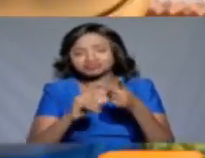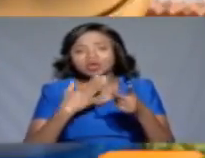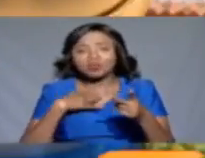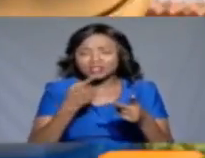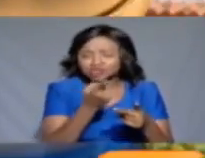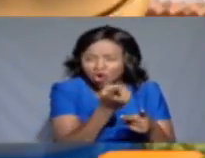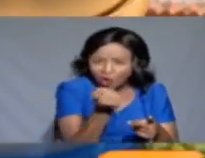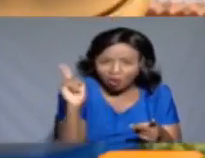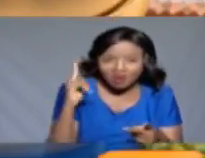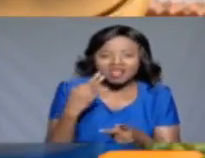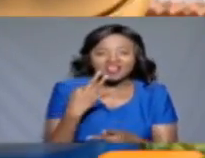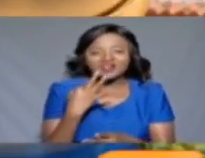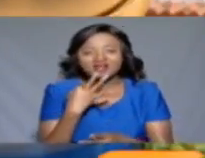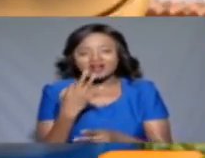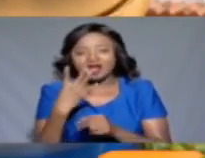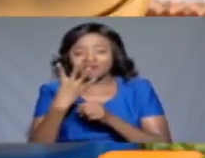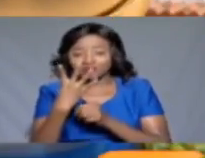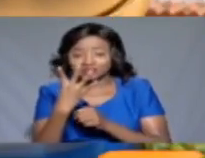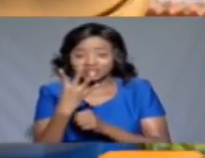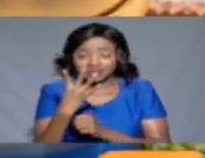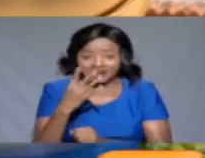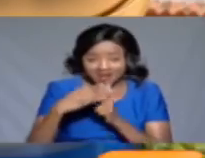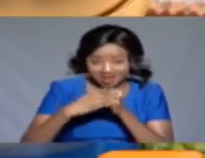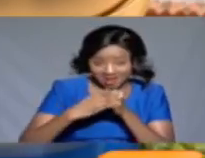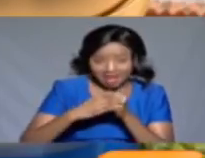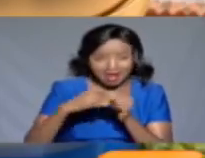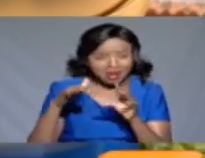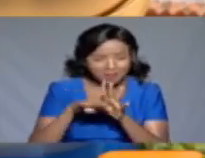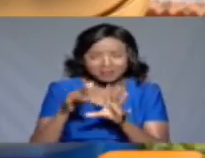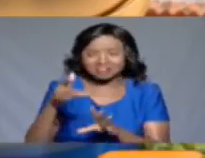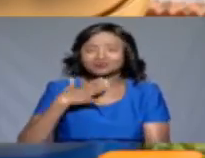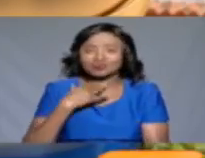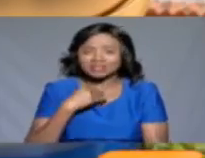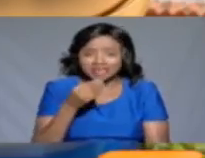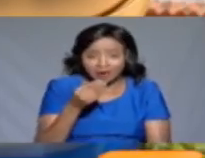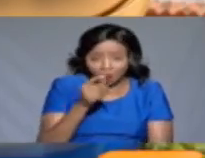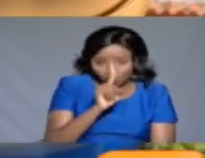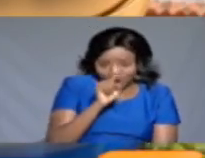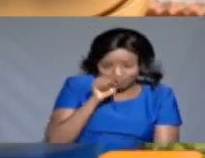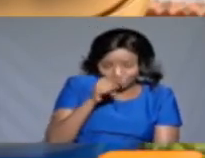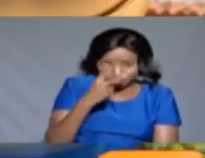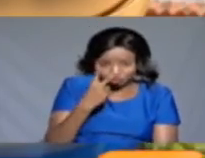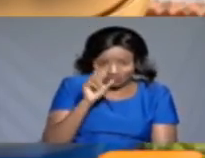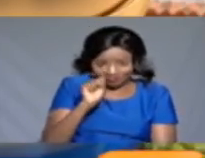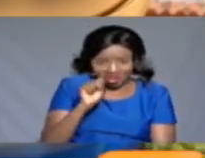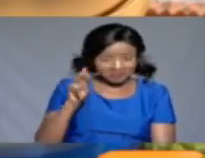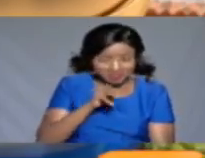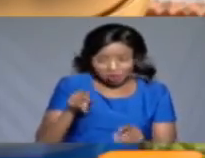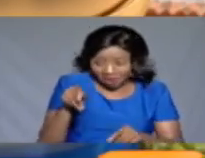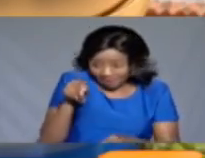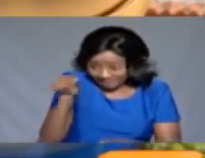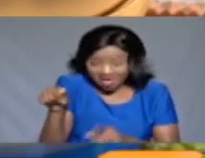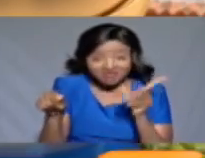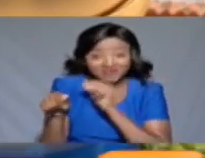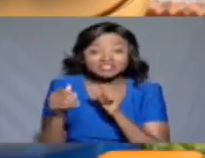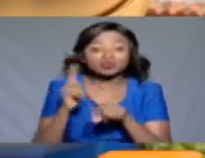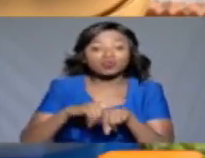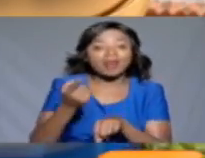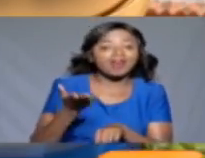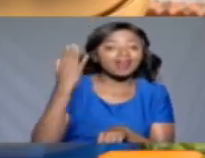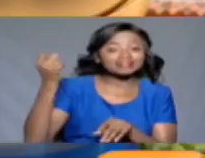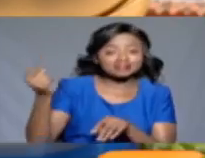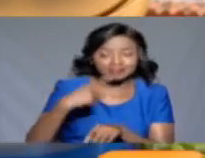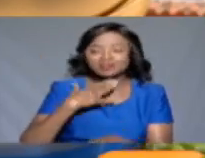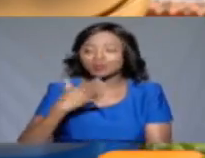Assembly and 67 senators compelled to pay back the 1.25 million shillings they received last month in